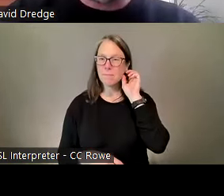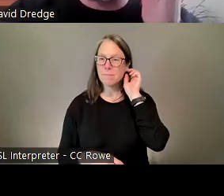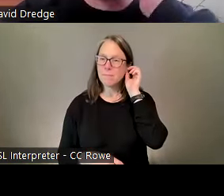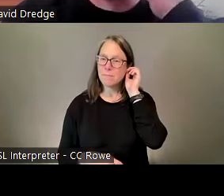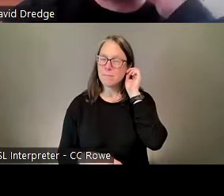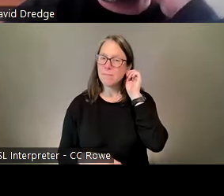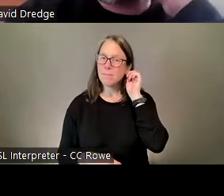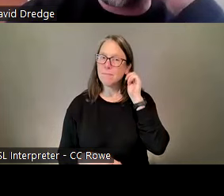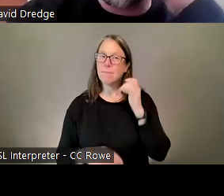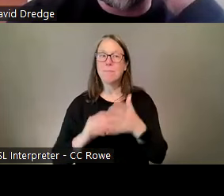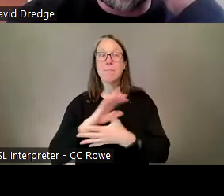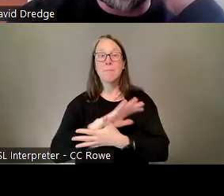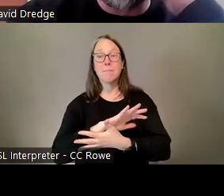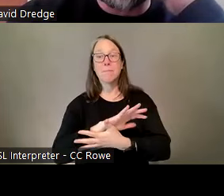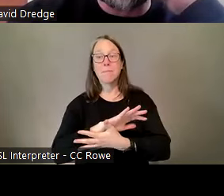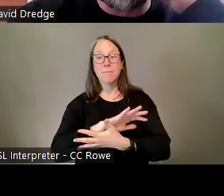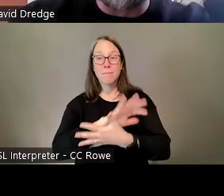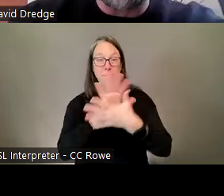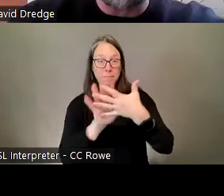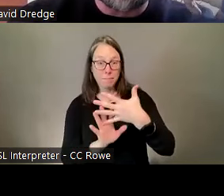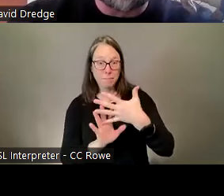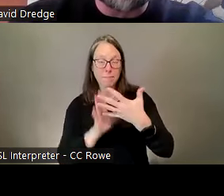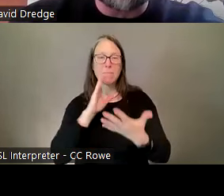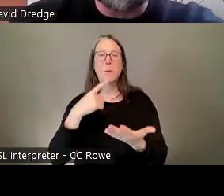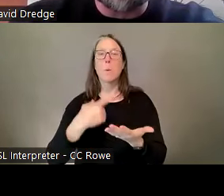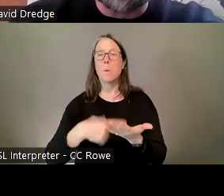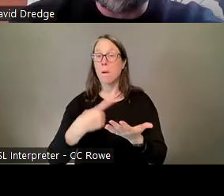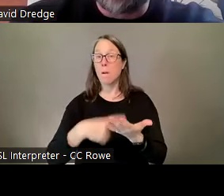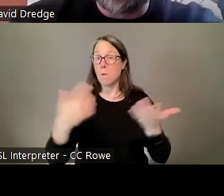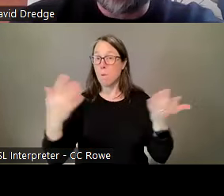So here's so we're talking about cerebral palsy.